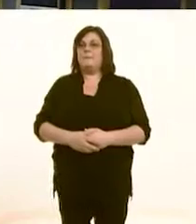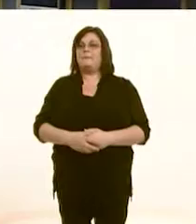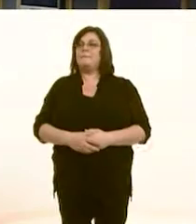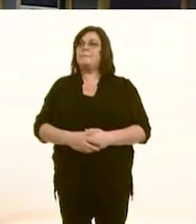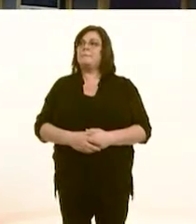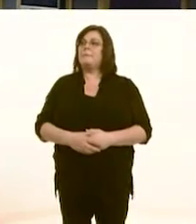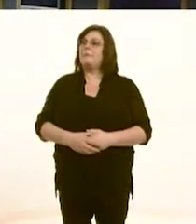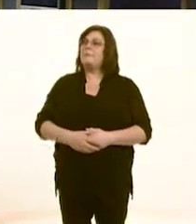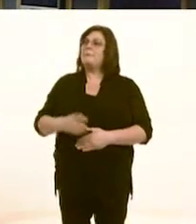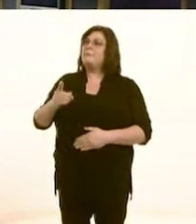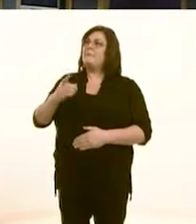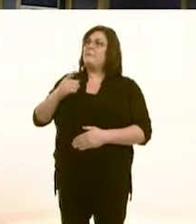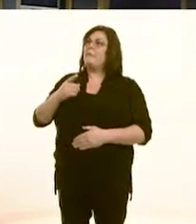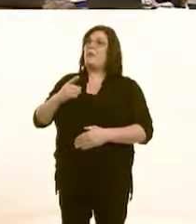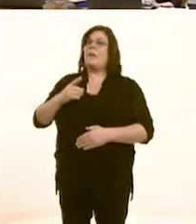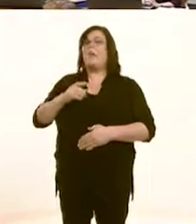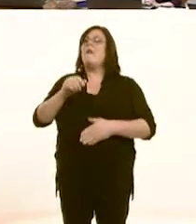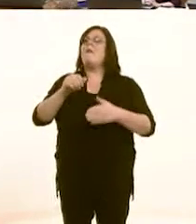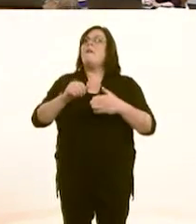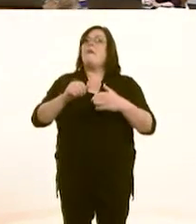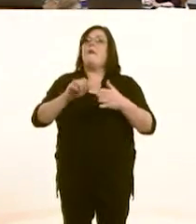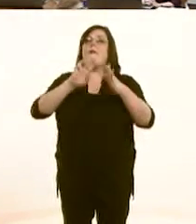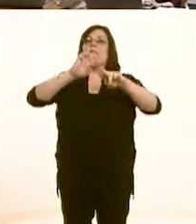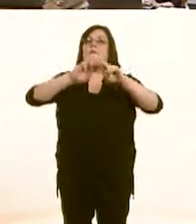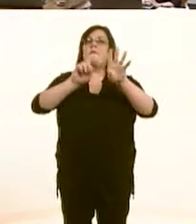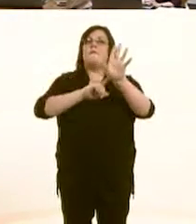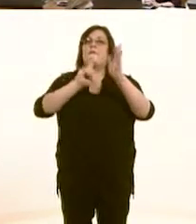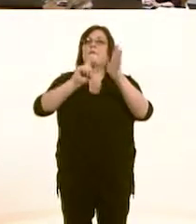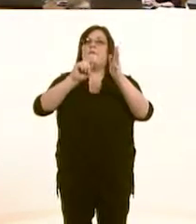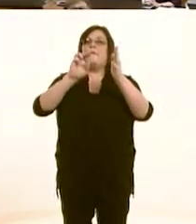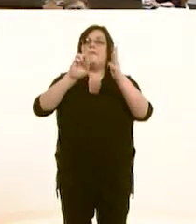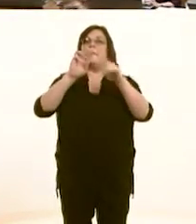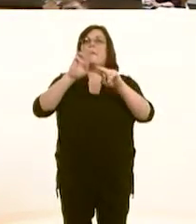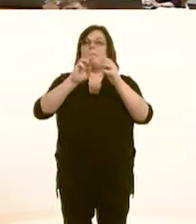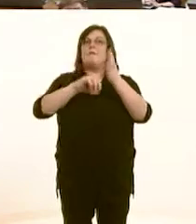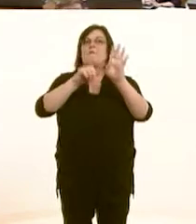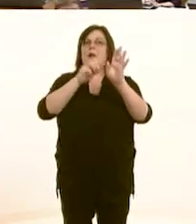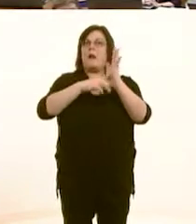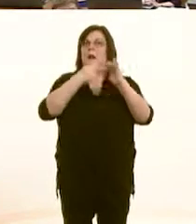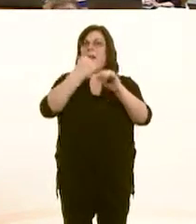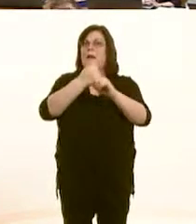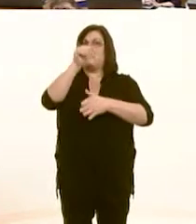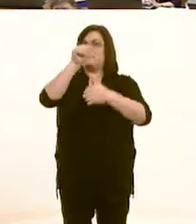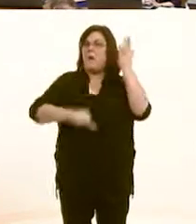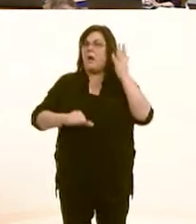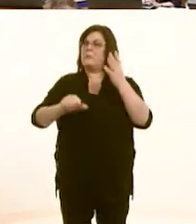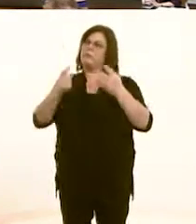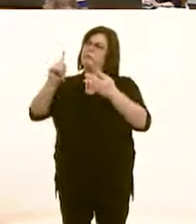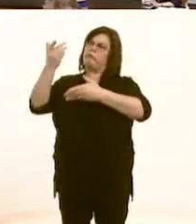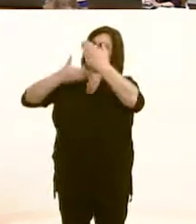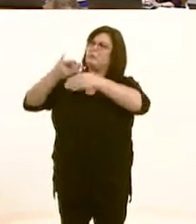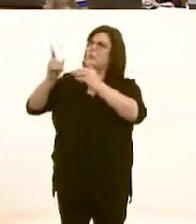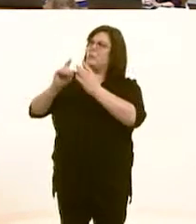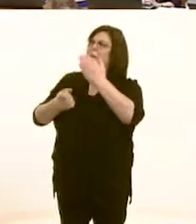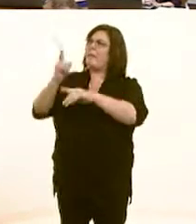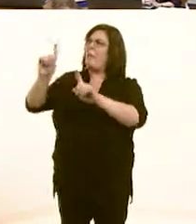First Minister make a statement on flying start provision? Yes, flying start is one of our top commitments. It improves outcomes for children and their families, and we exceeded our